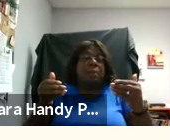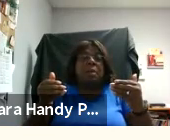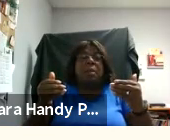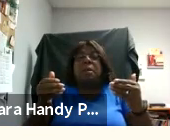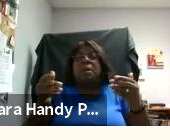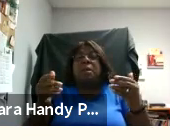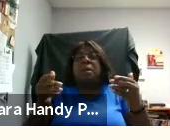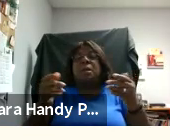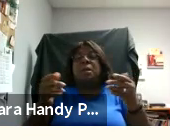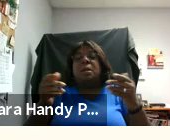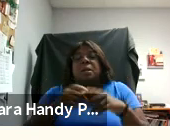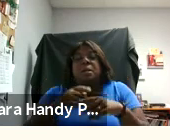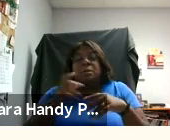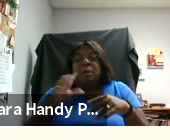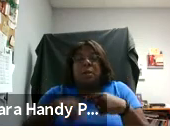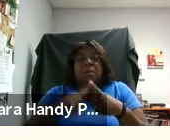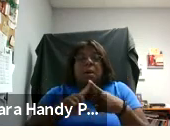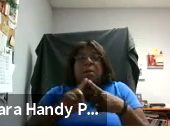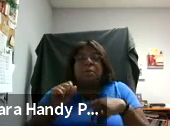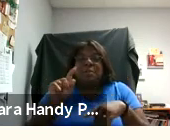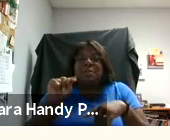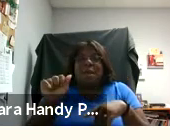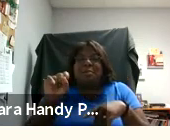the stats.